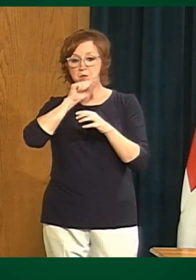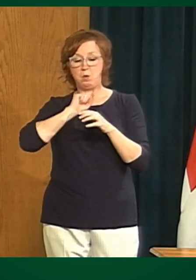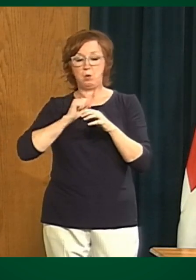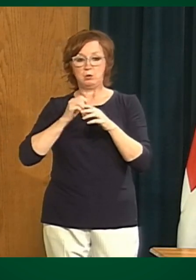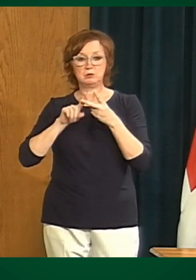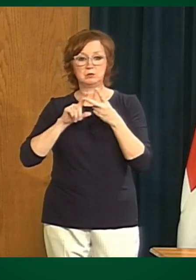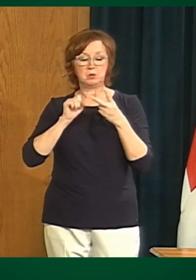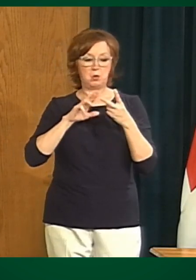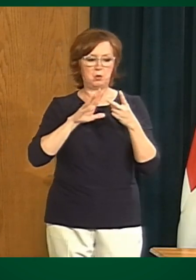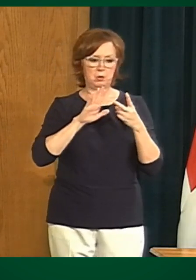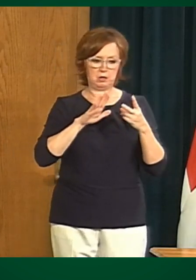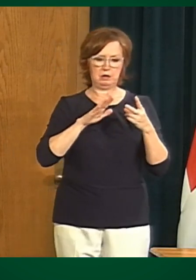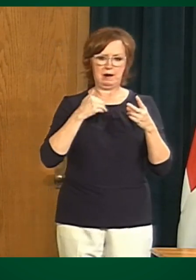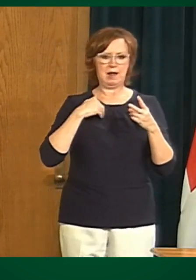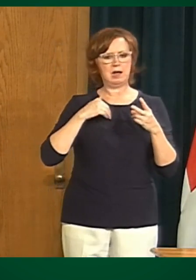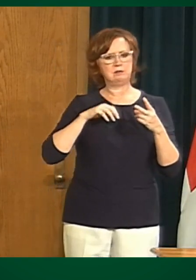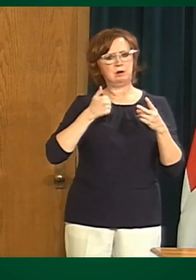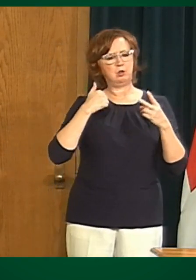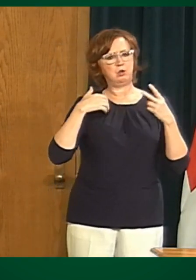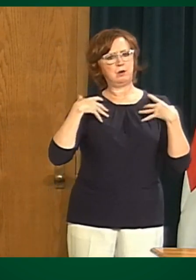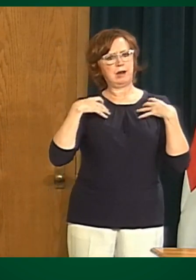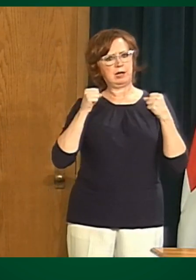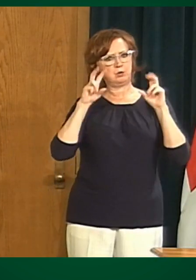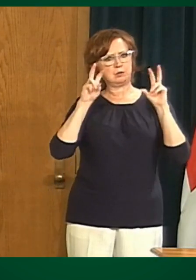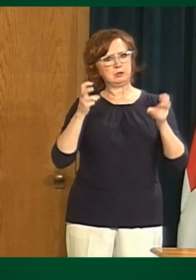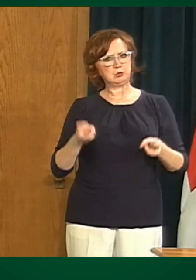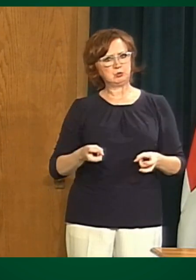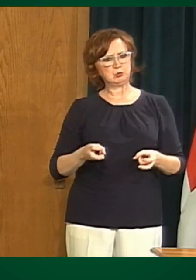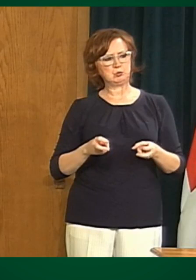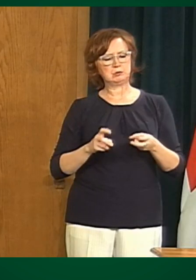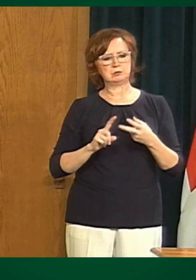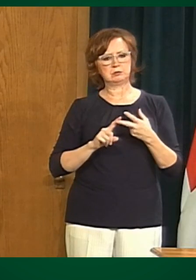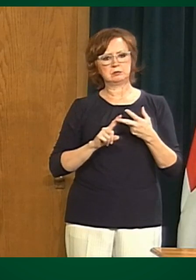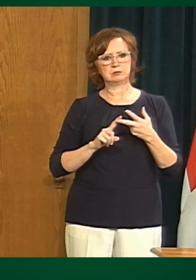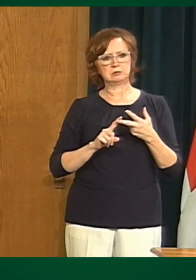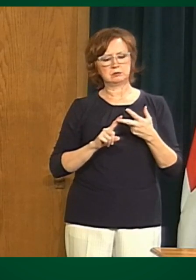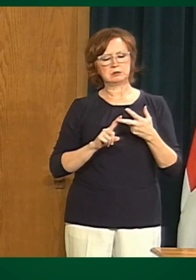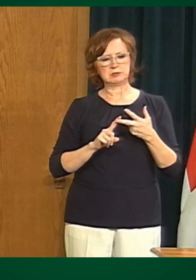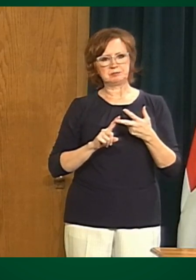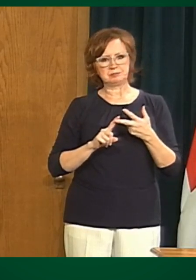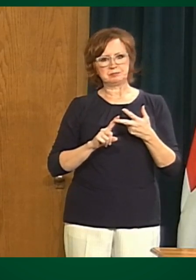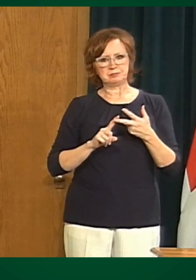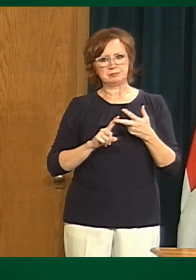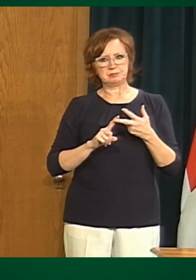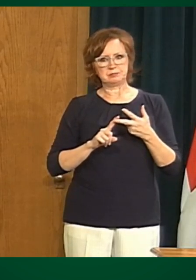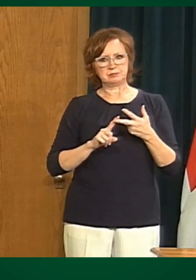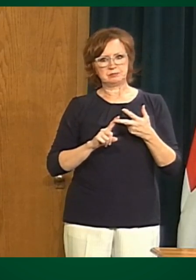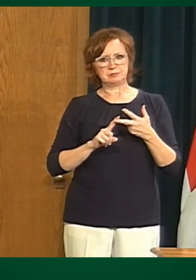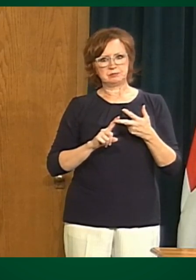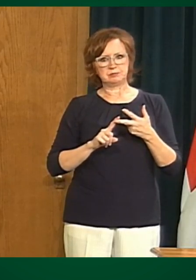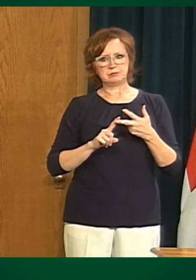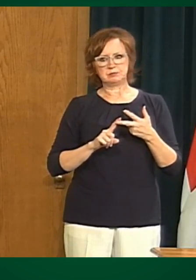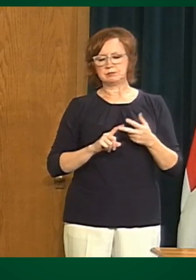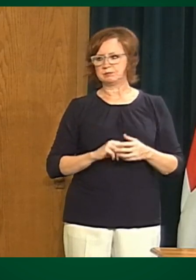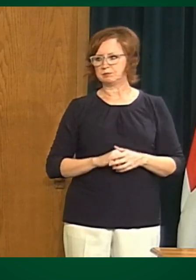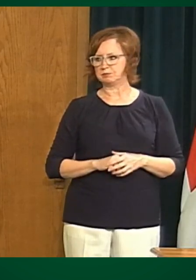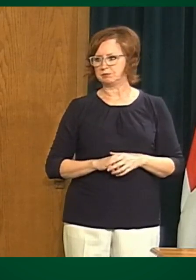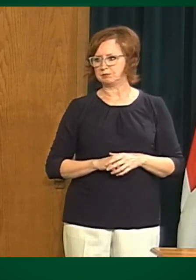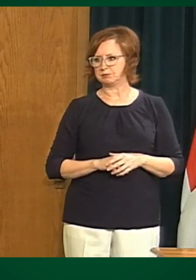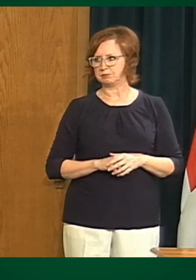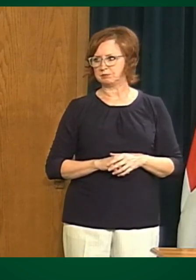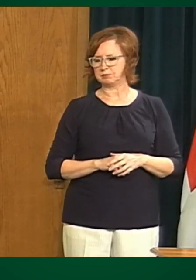fragility or being really vulnerable in terms of their health. So this will be a very challenging